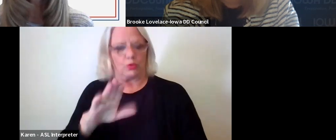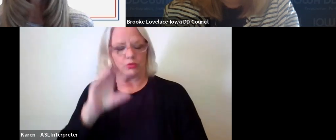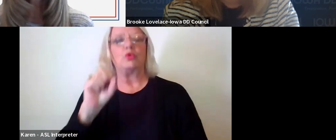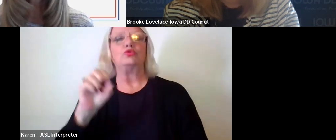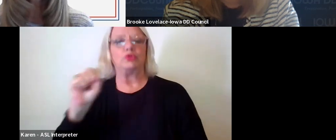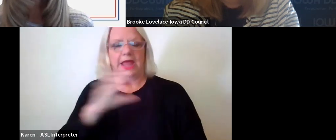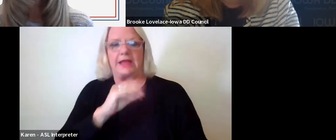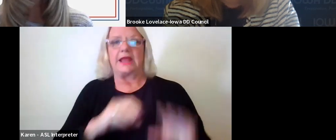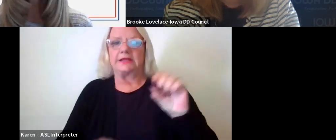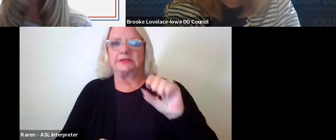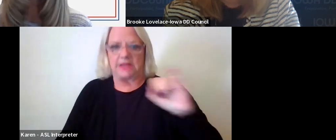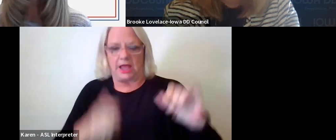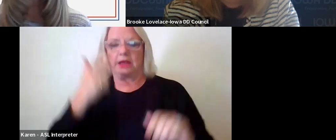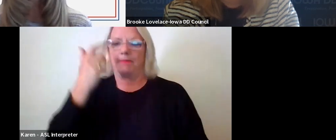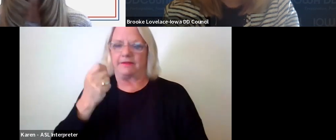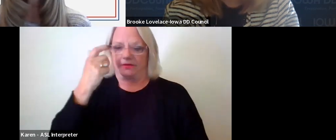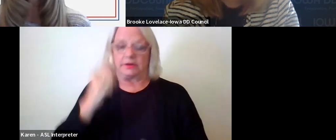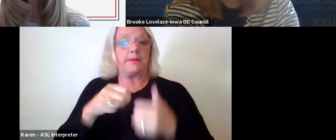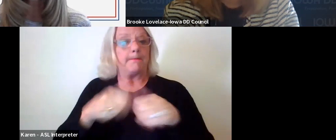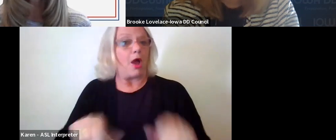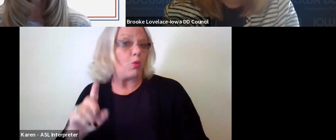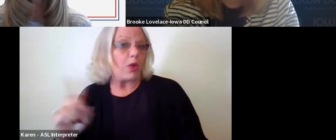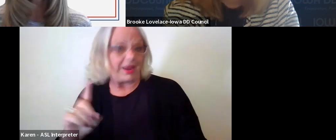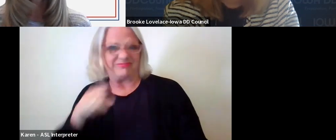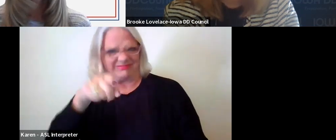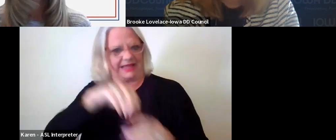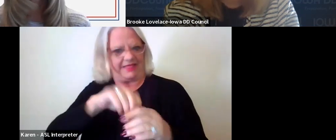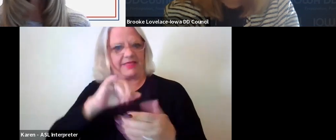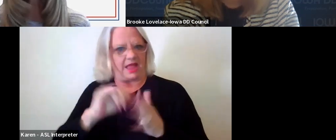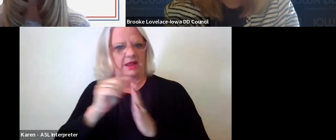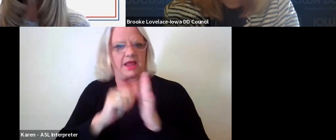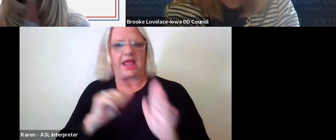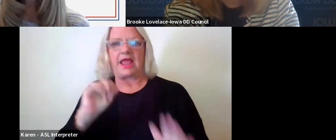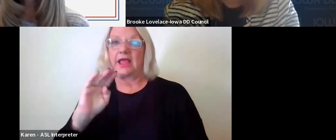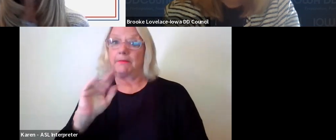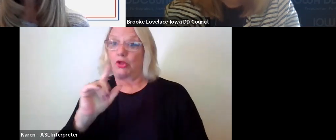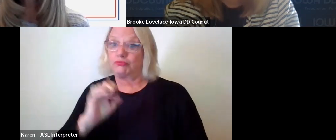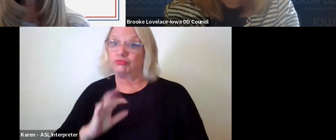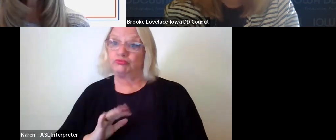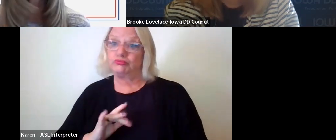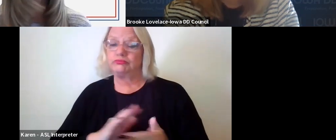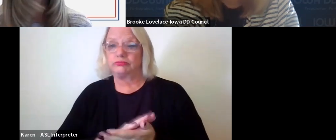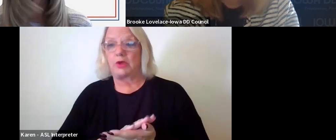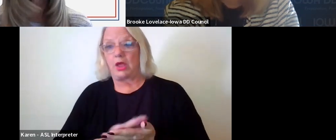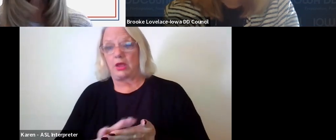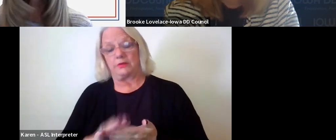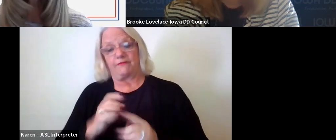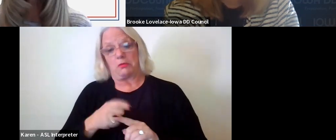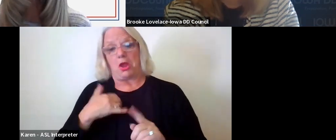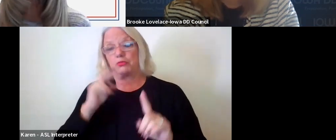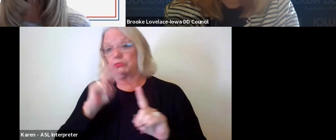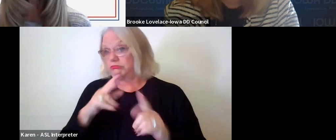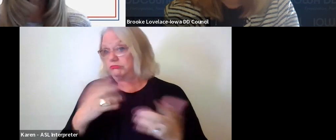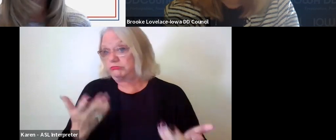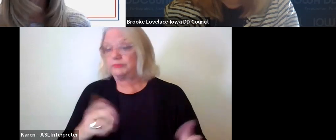monthly benefit payments directly deposited into your ABLE account. So that's pretty exciting from our perspective. We're